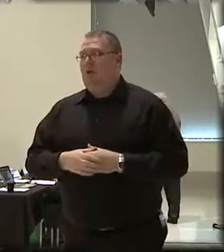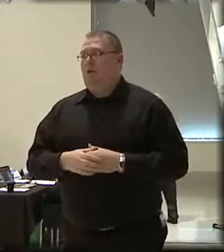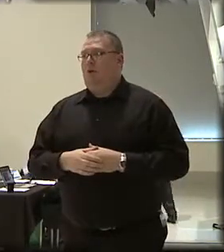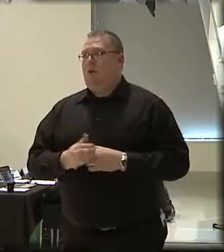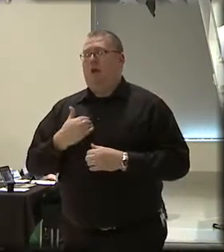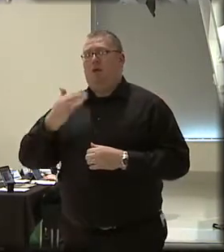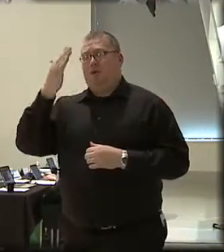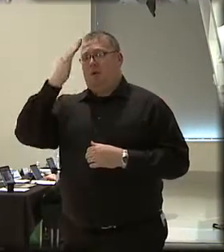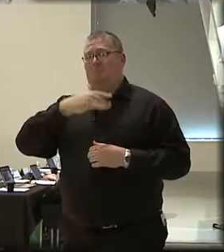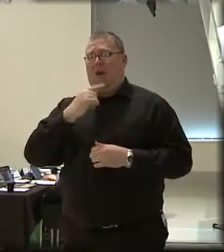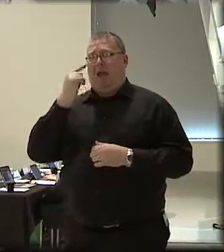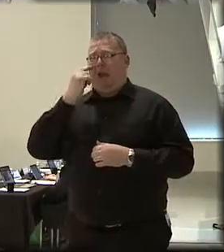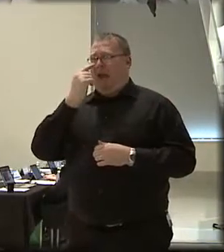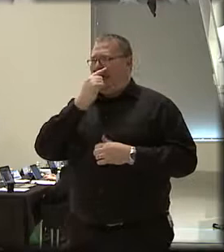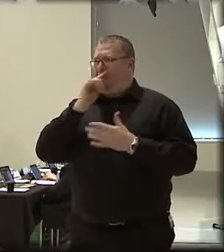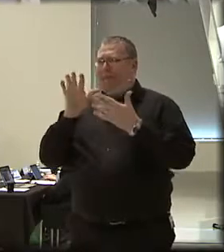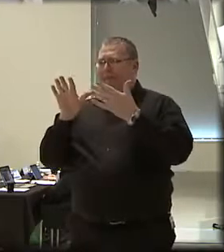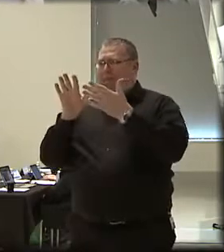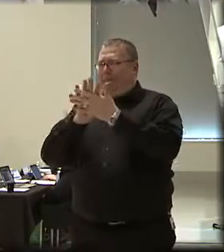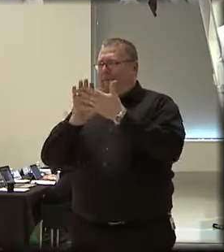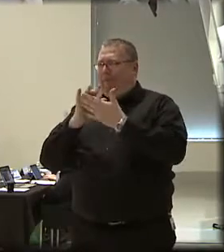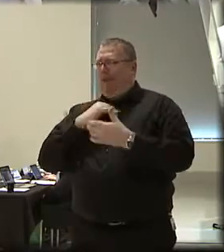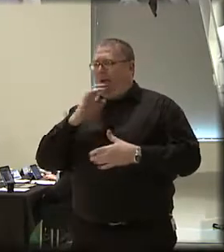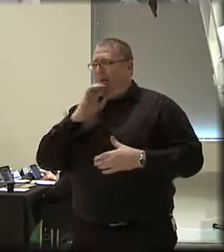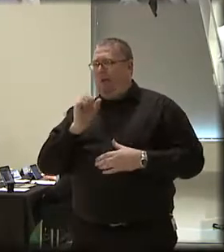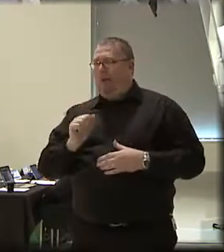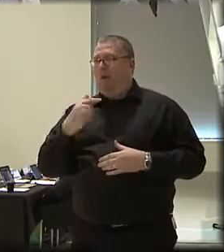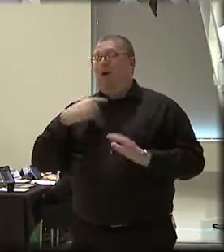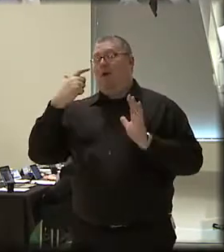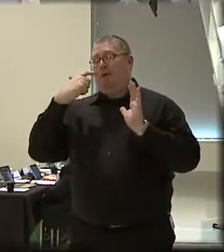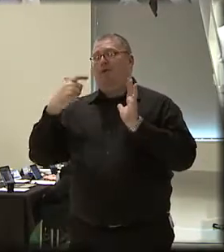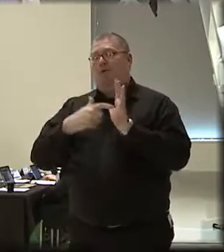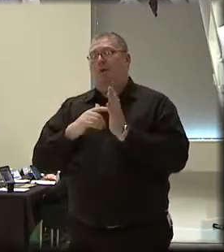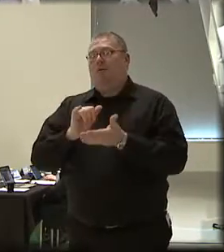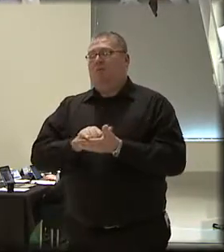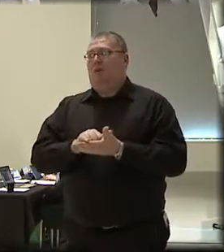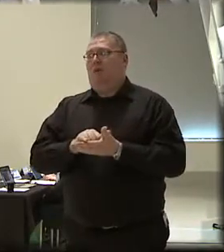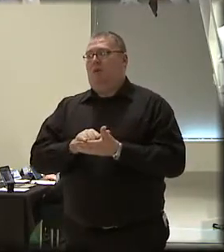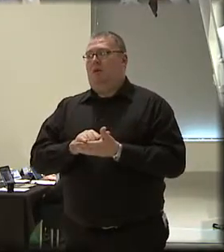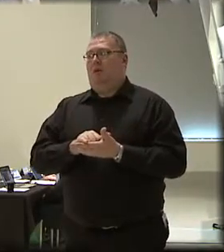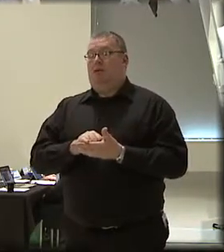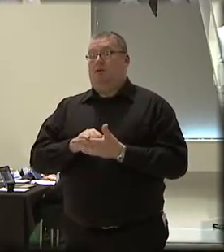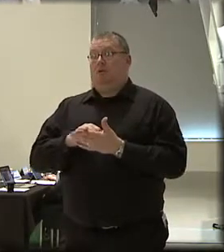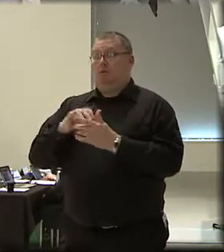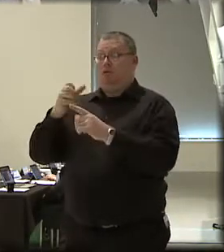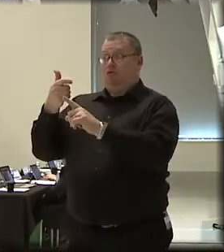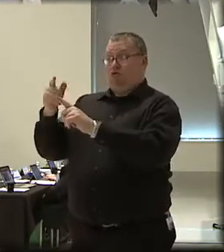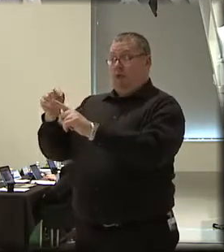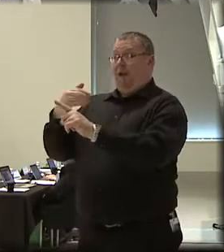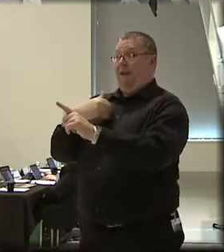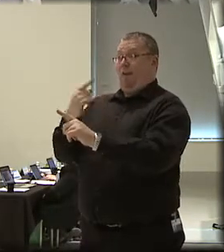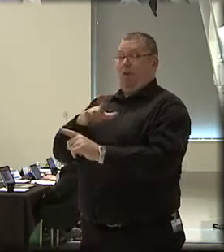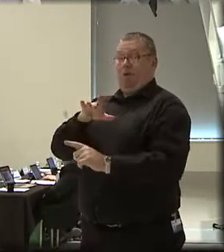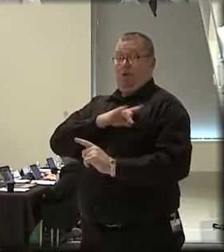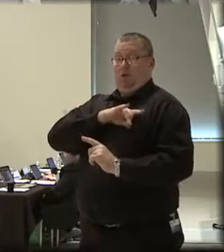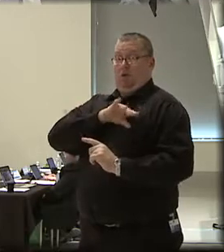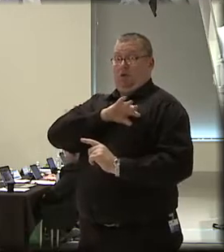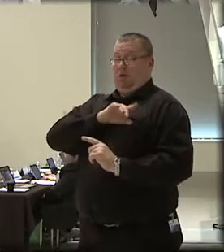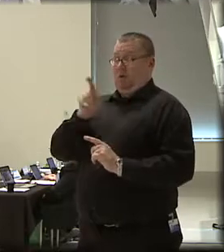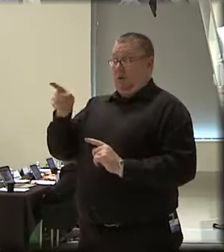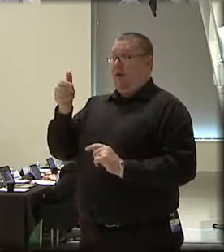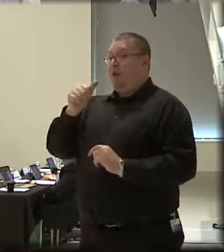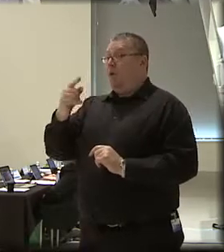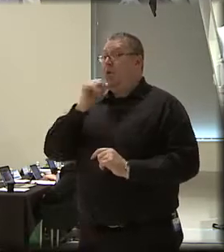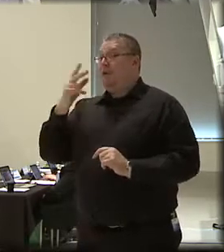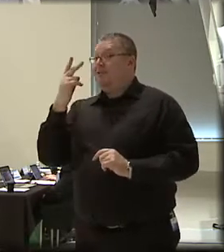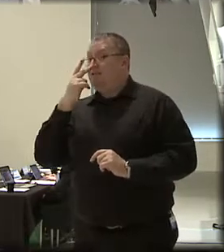getting less accurate at my older age, I do notice that the sergeant here is wearing one. So just for anybody who